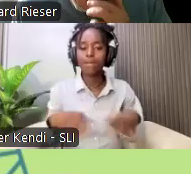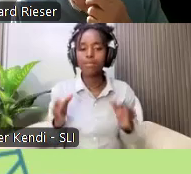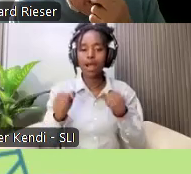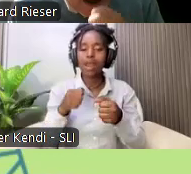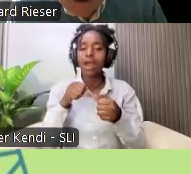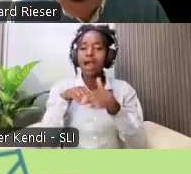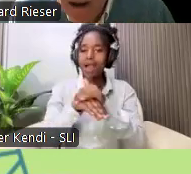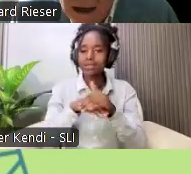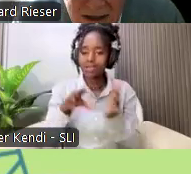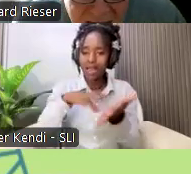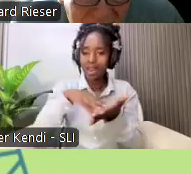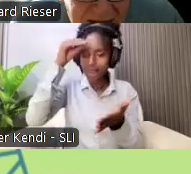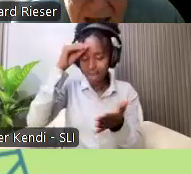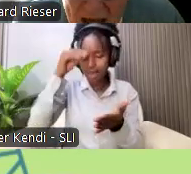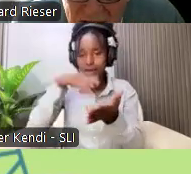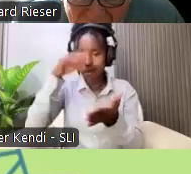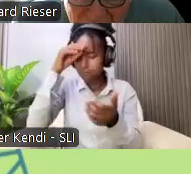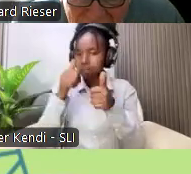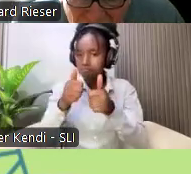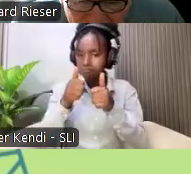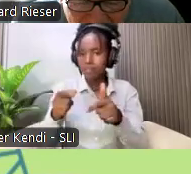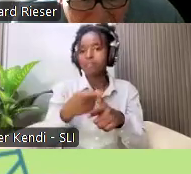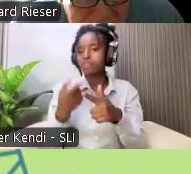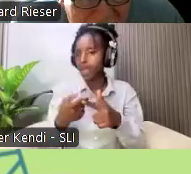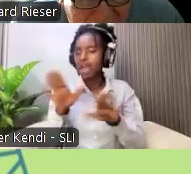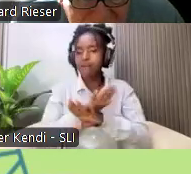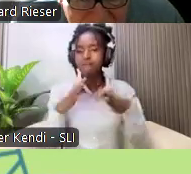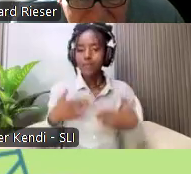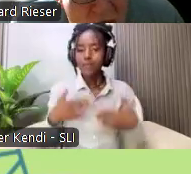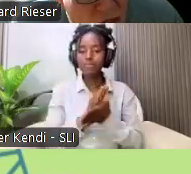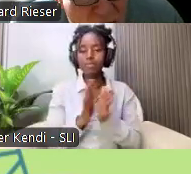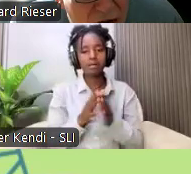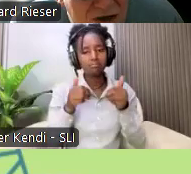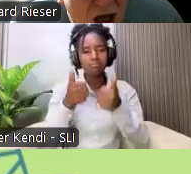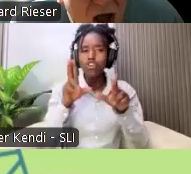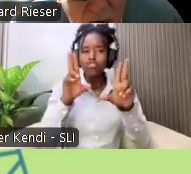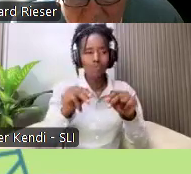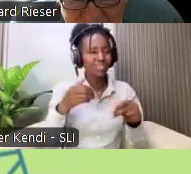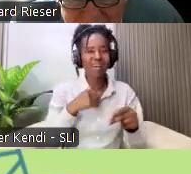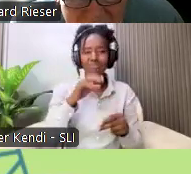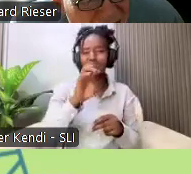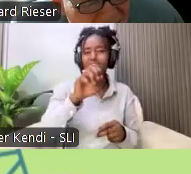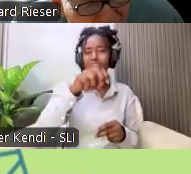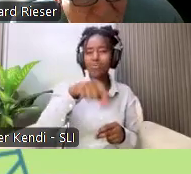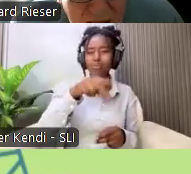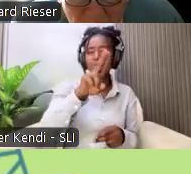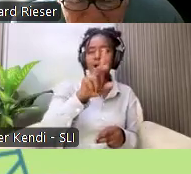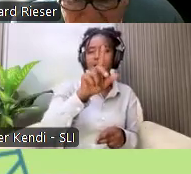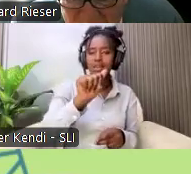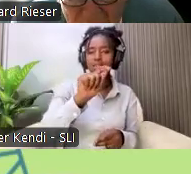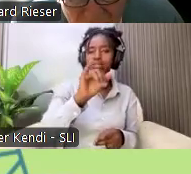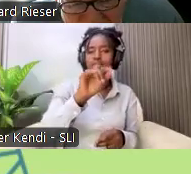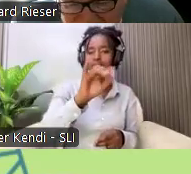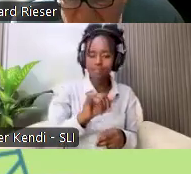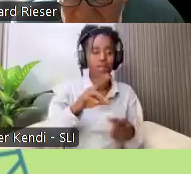is a big barrier in many societies that have standard curriculum and standard tests Those are equality, they are not